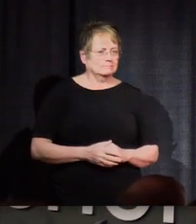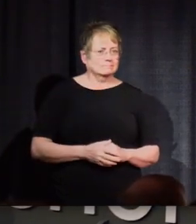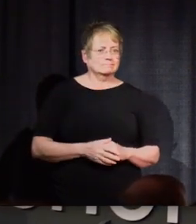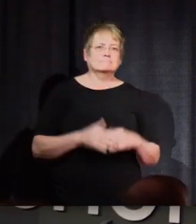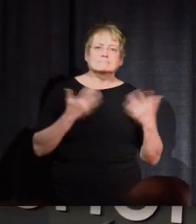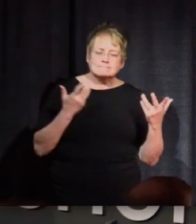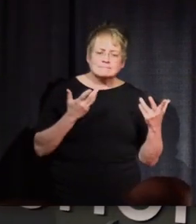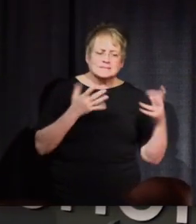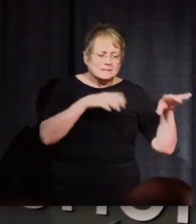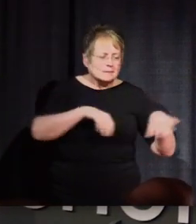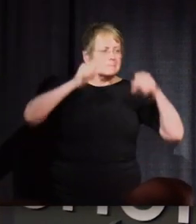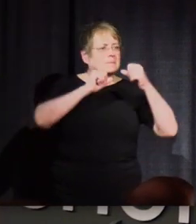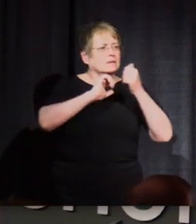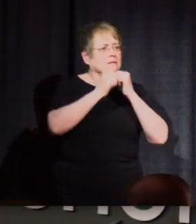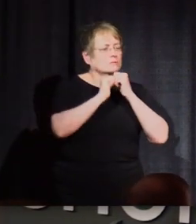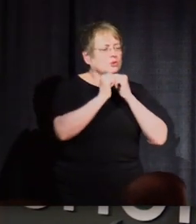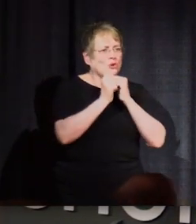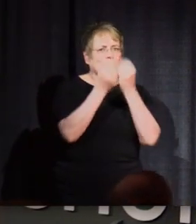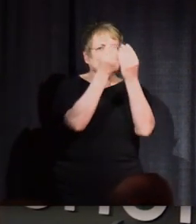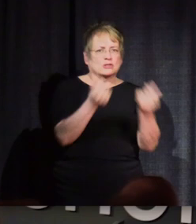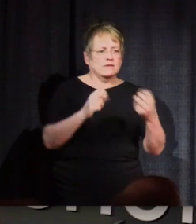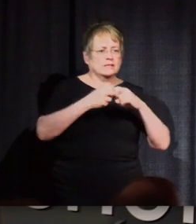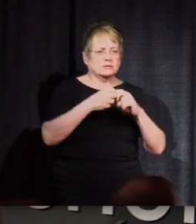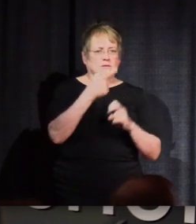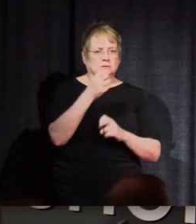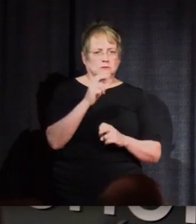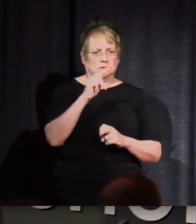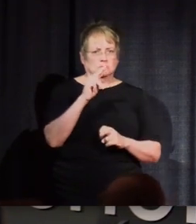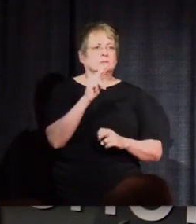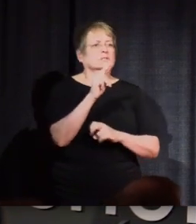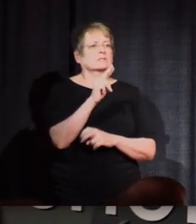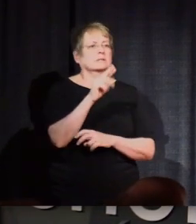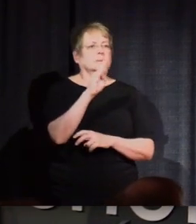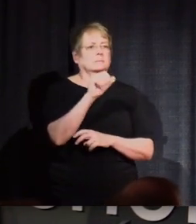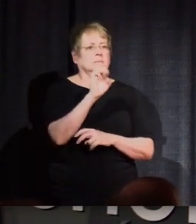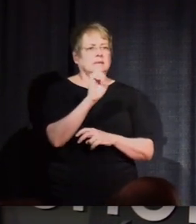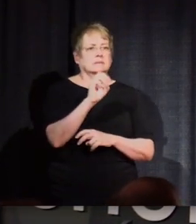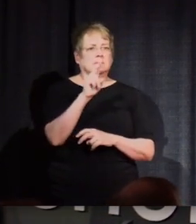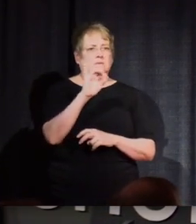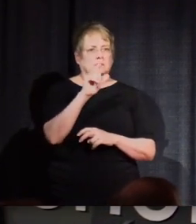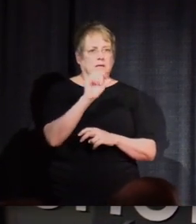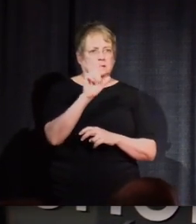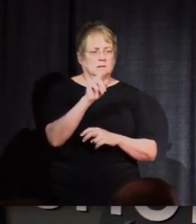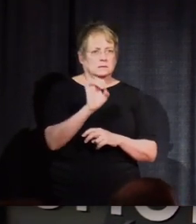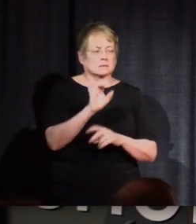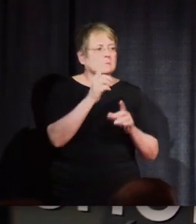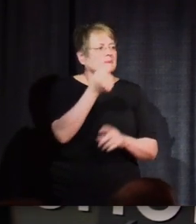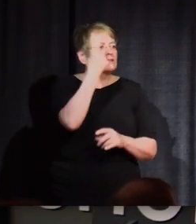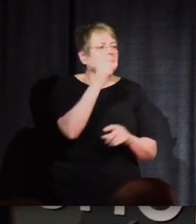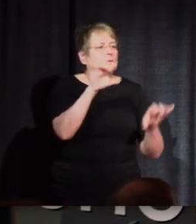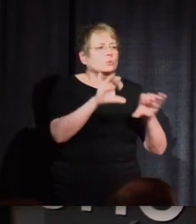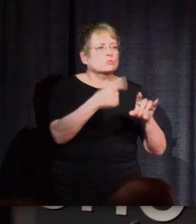so let's pick up sport and solve the issue of gender-based violence but we have to do it